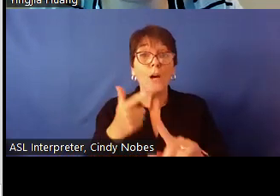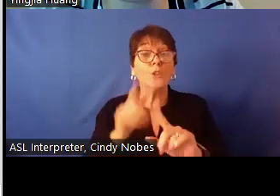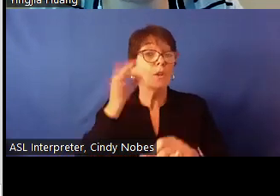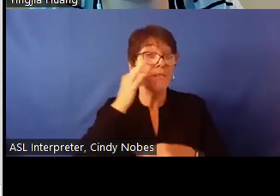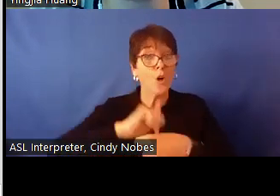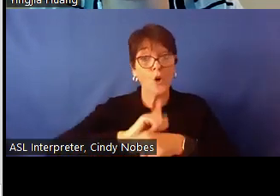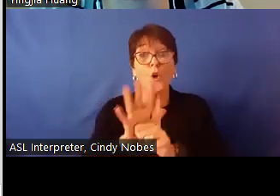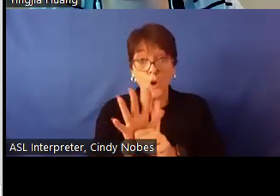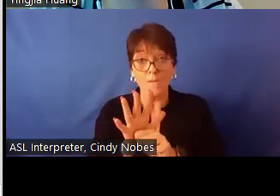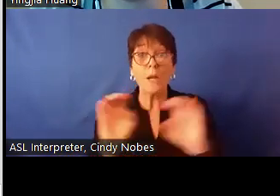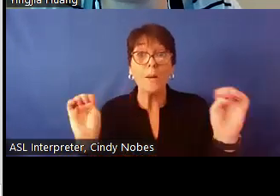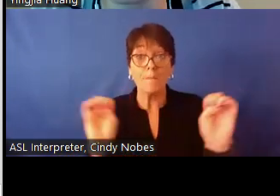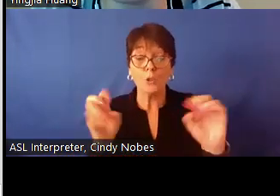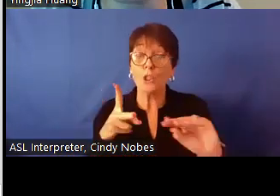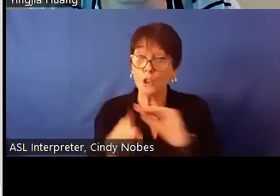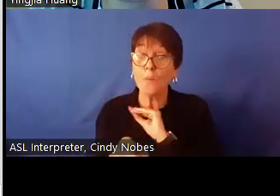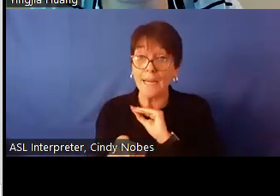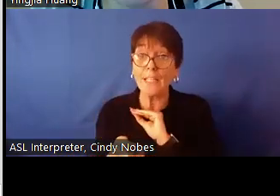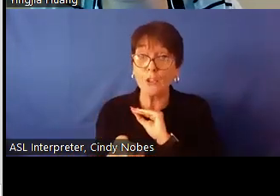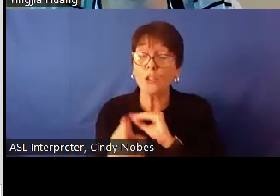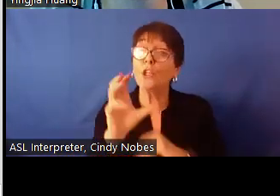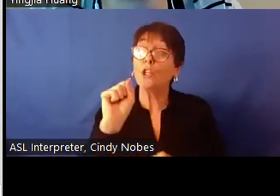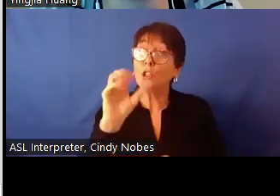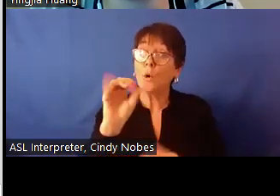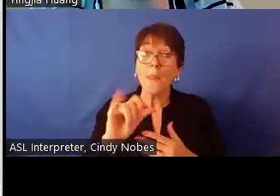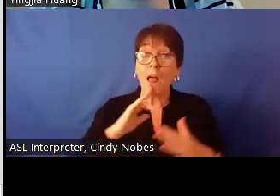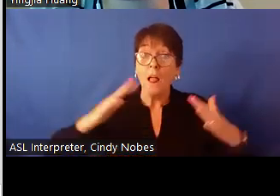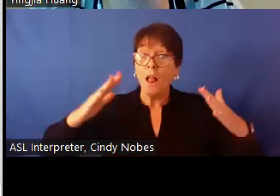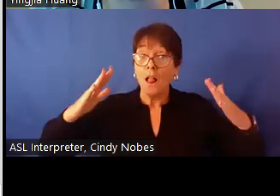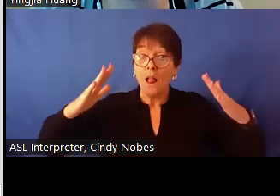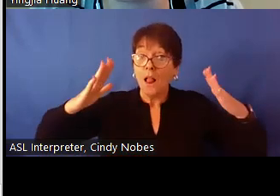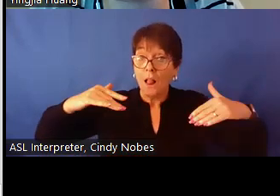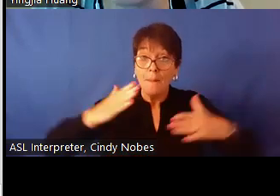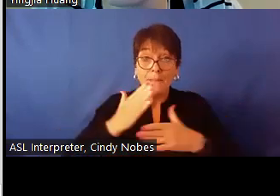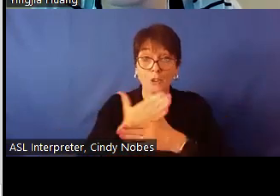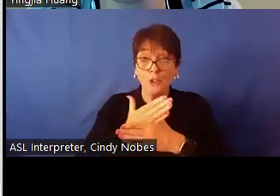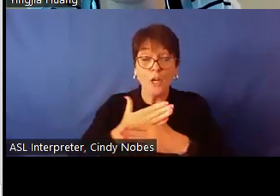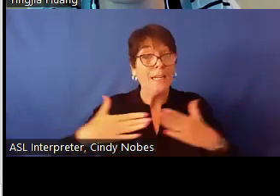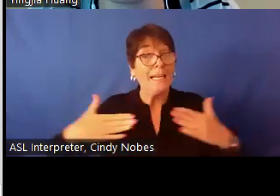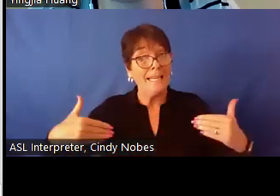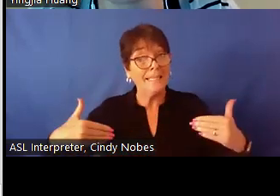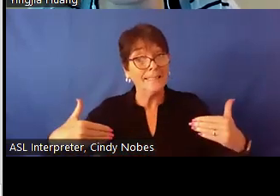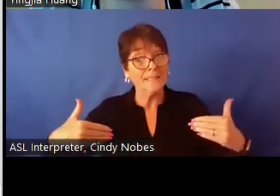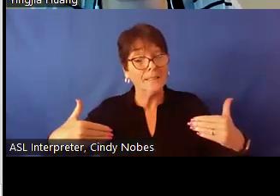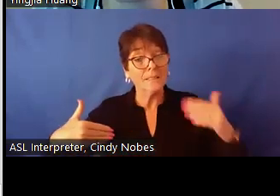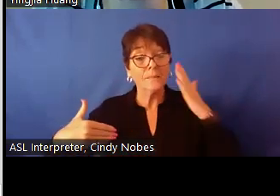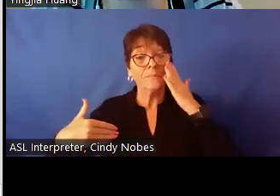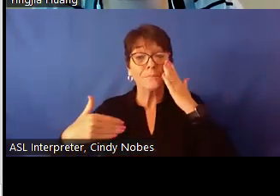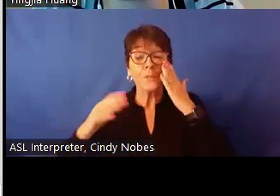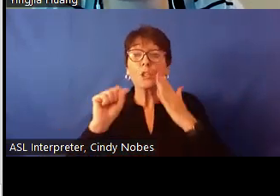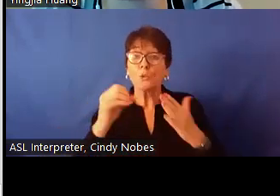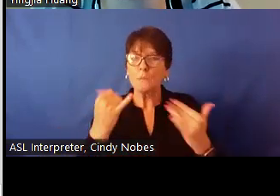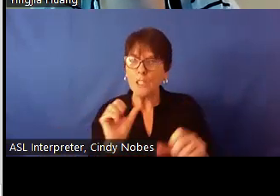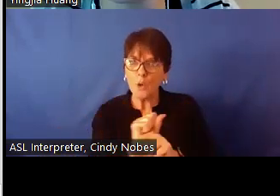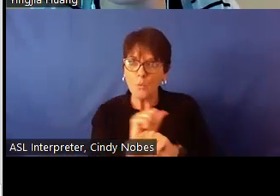COVID-19 public health emergency termination. So that actually has not been shared out broadly yet. And so we're still